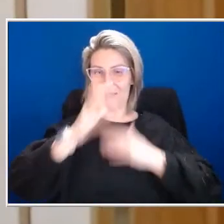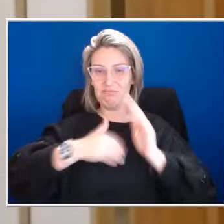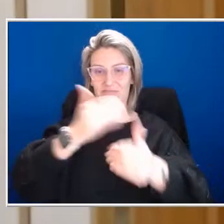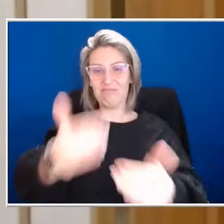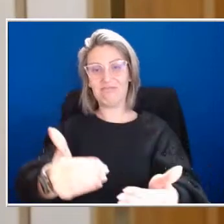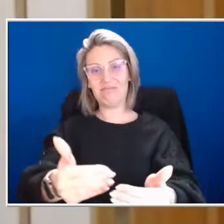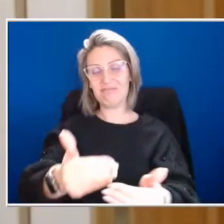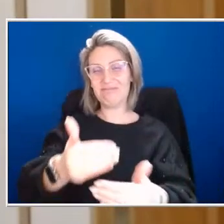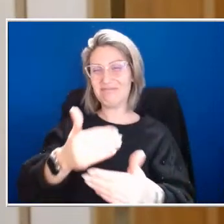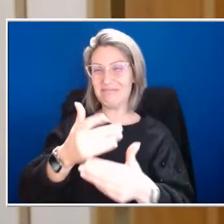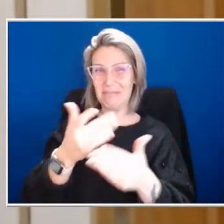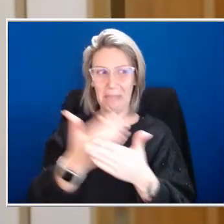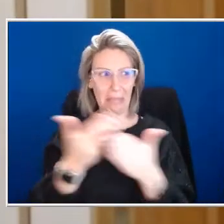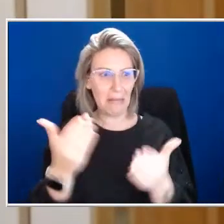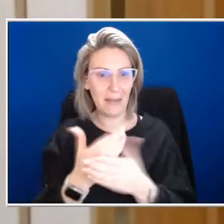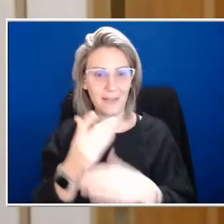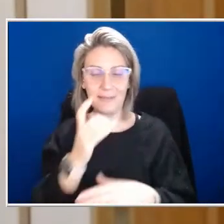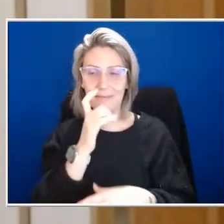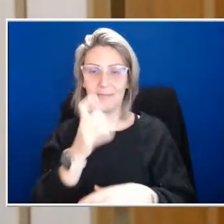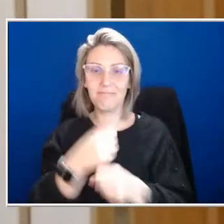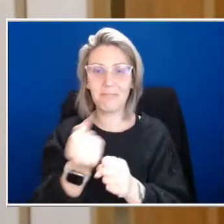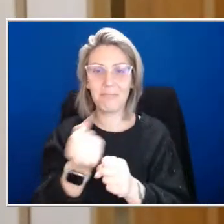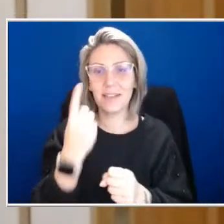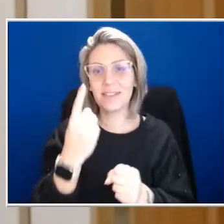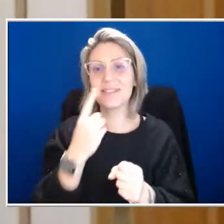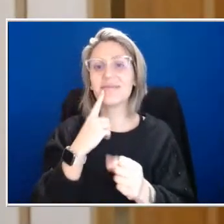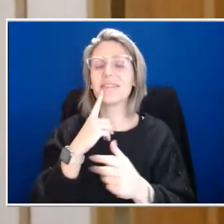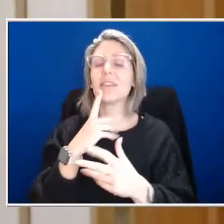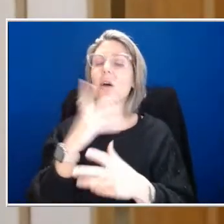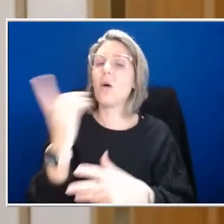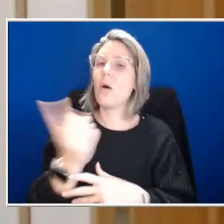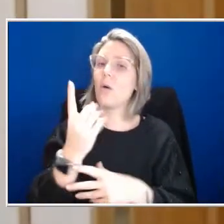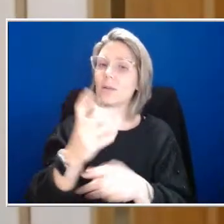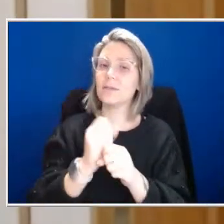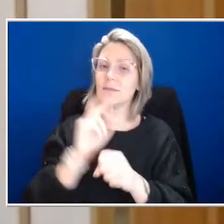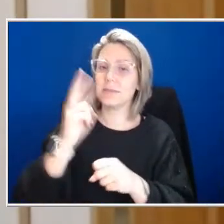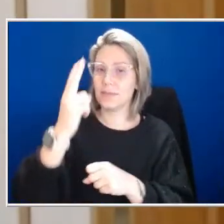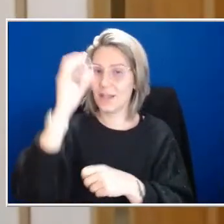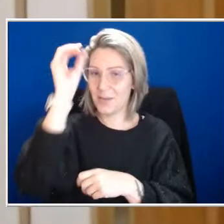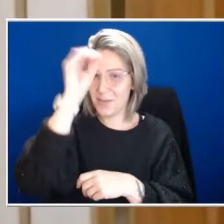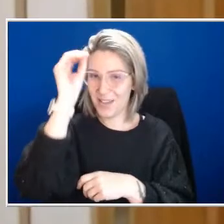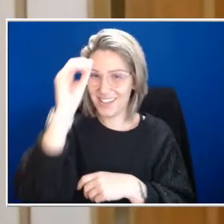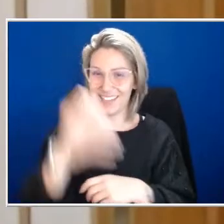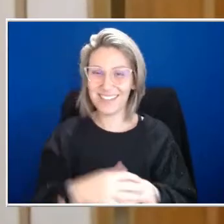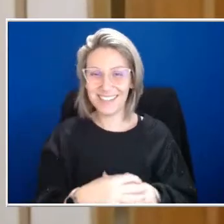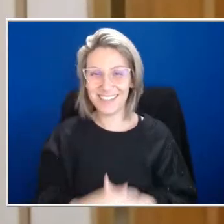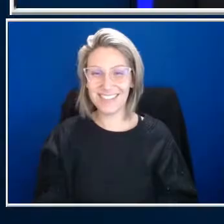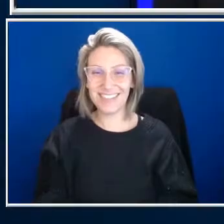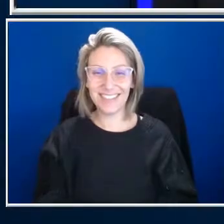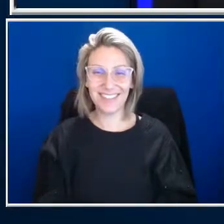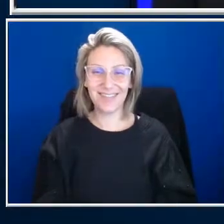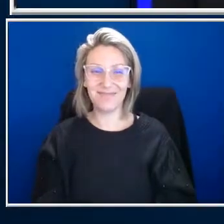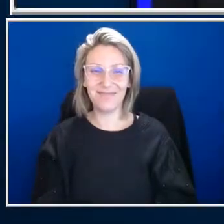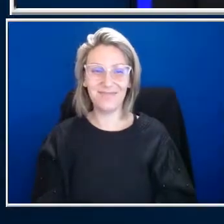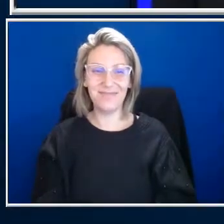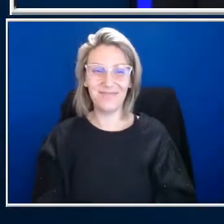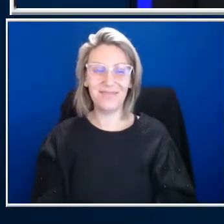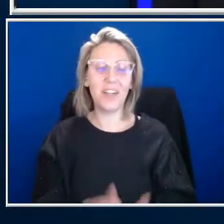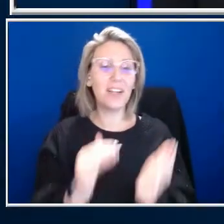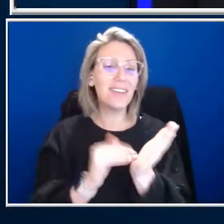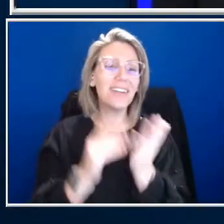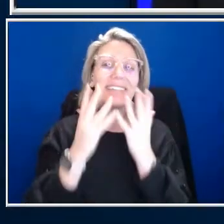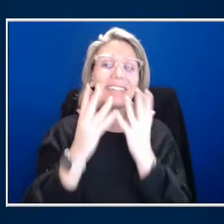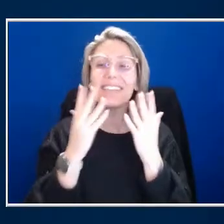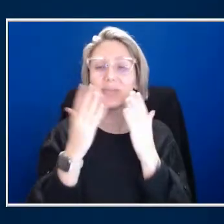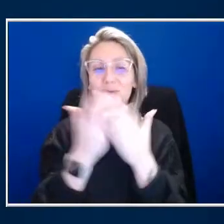sense, always take second opinion. We are one step away. Docs, thanks so much for sharing your information